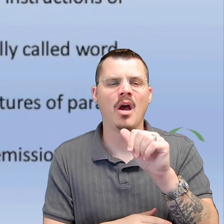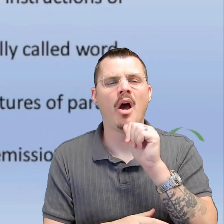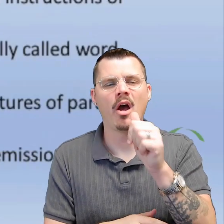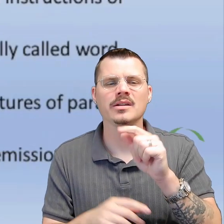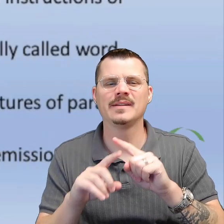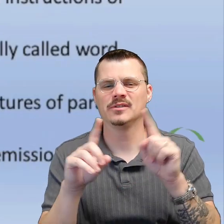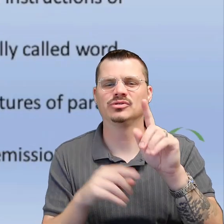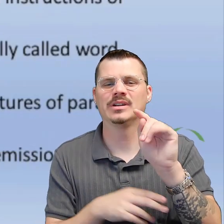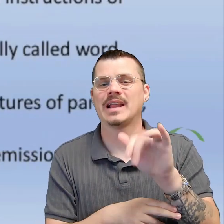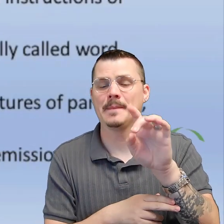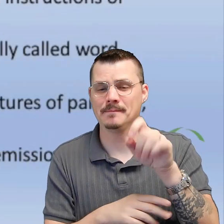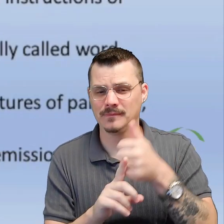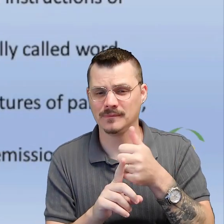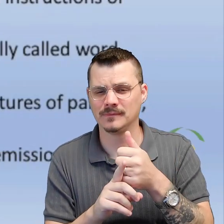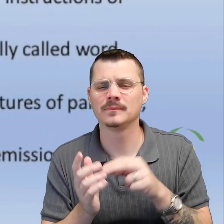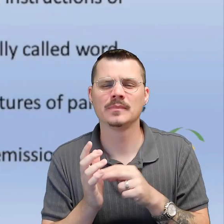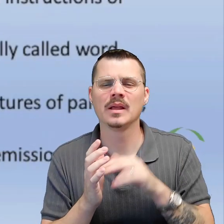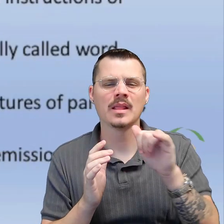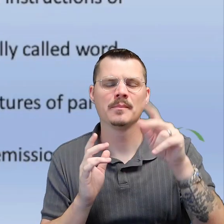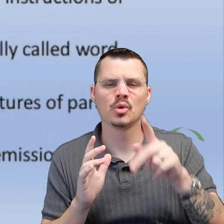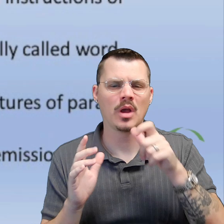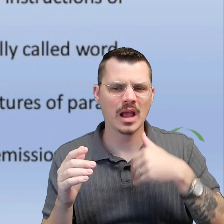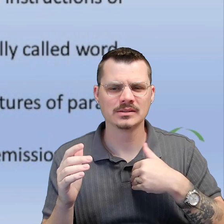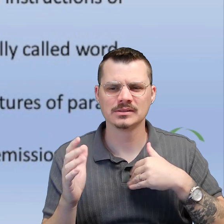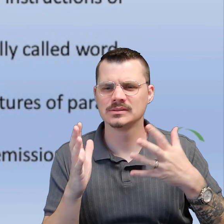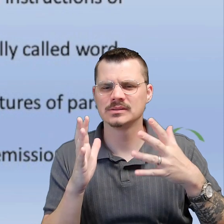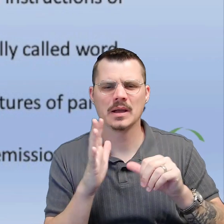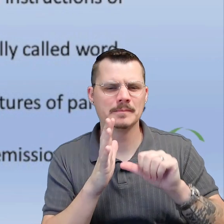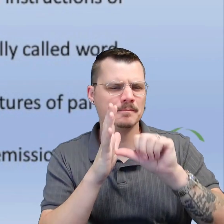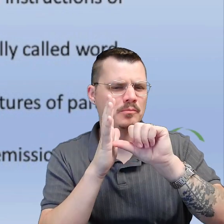Undifferentiated schizophrenia is a person with prominent